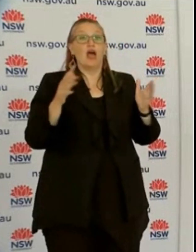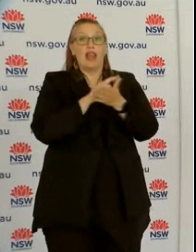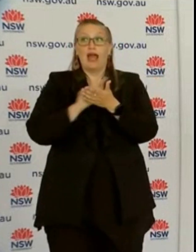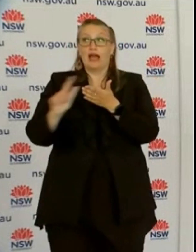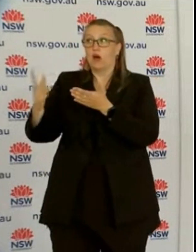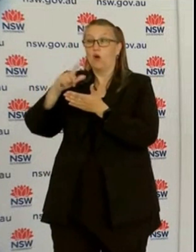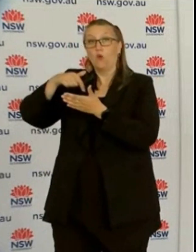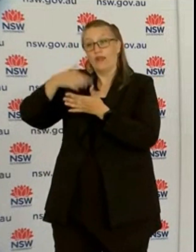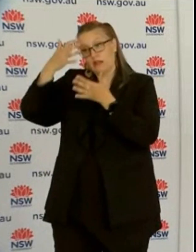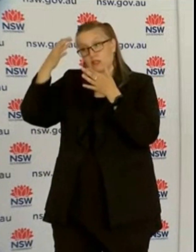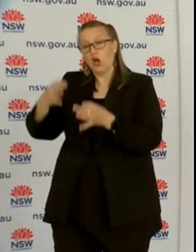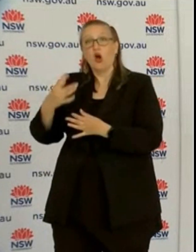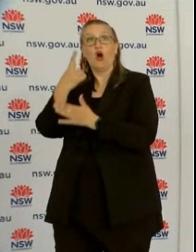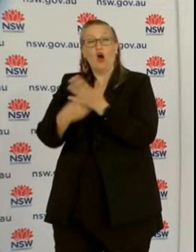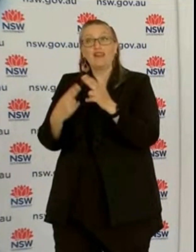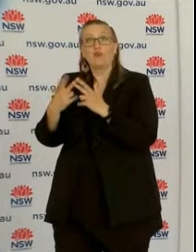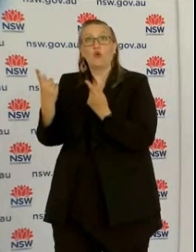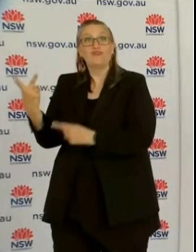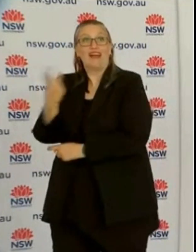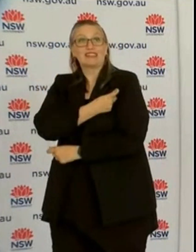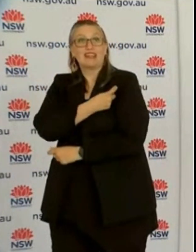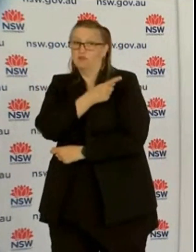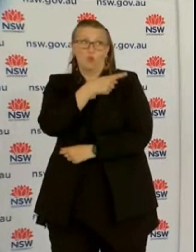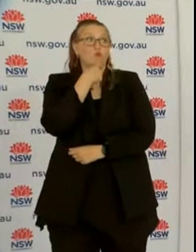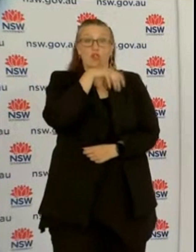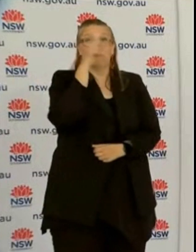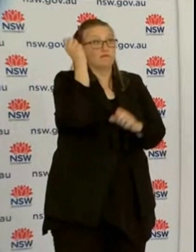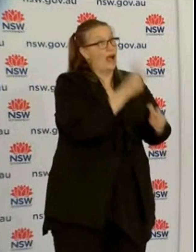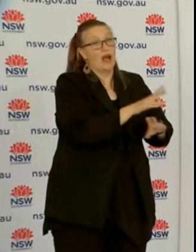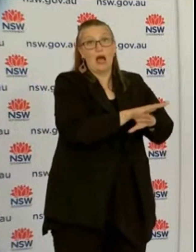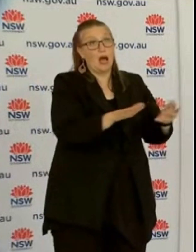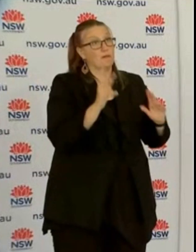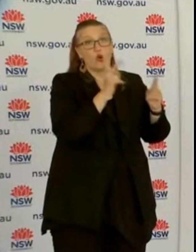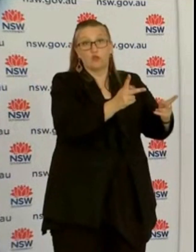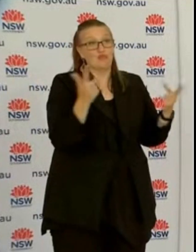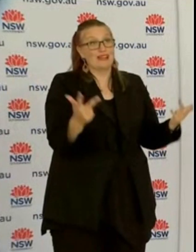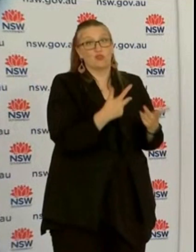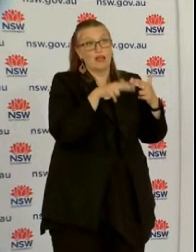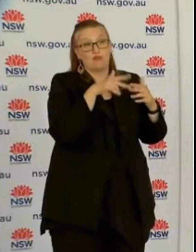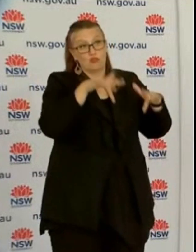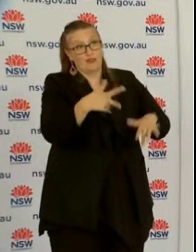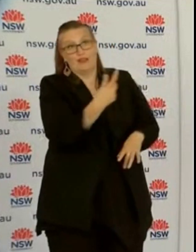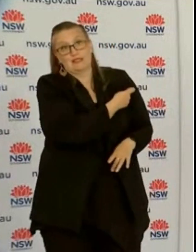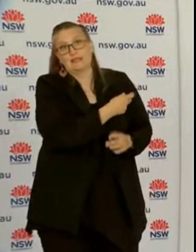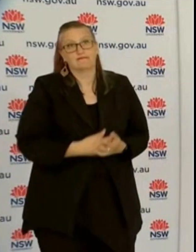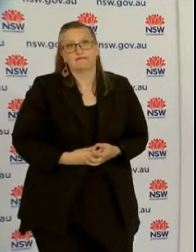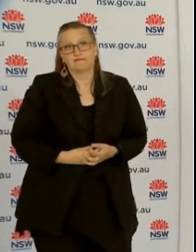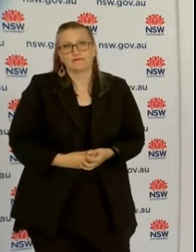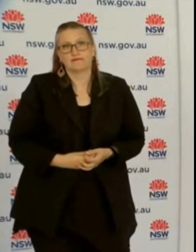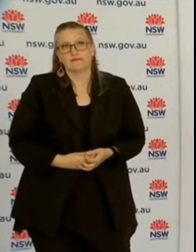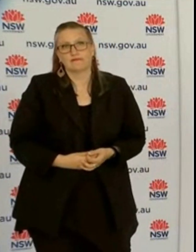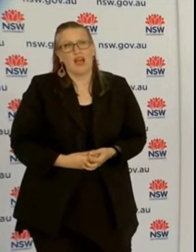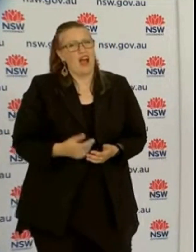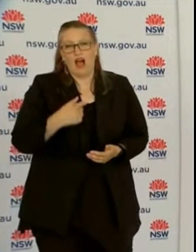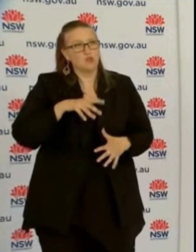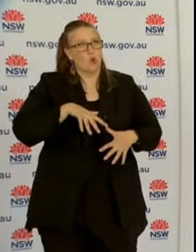clear. The vaccination rates in regional rural New South Wales have to continue to rise on par with what's happening in Metro Sydney and the state